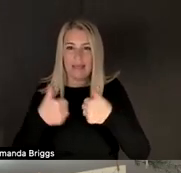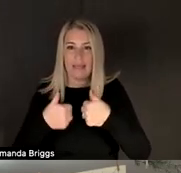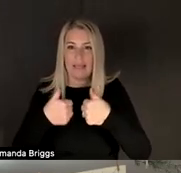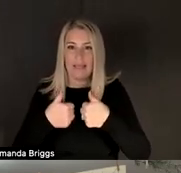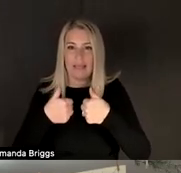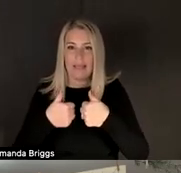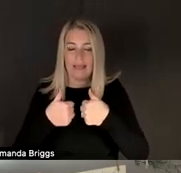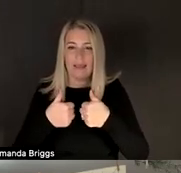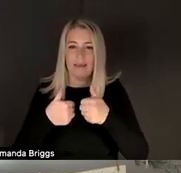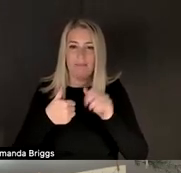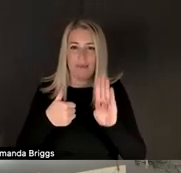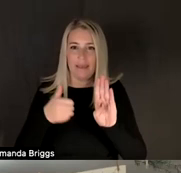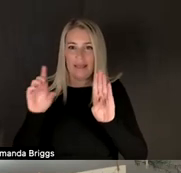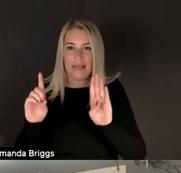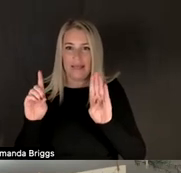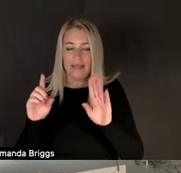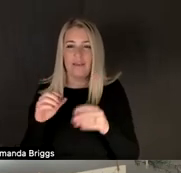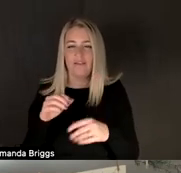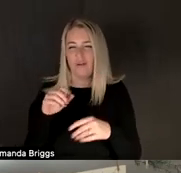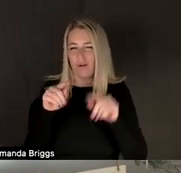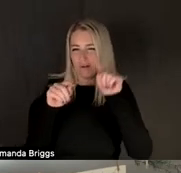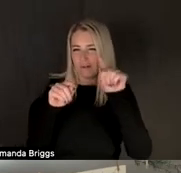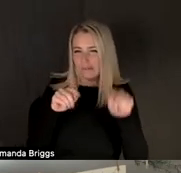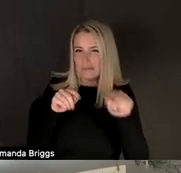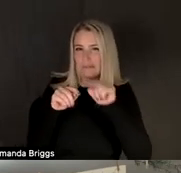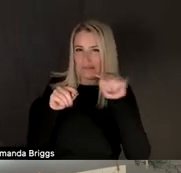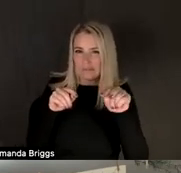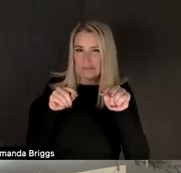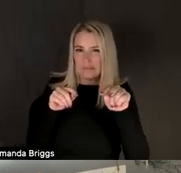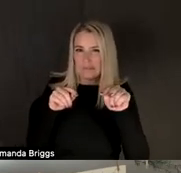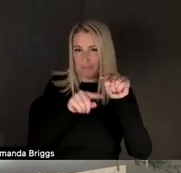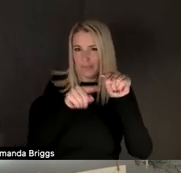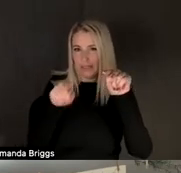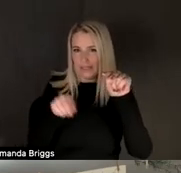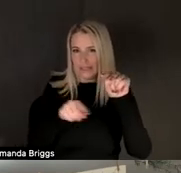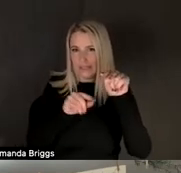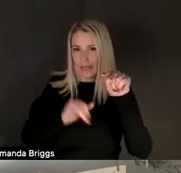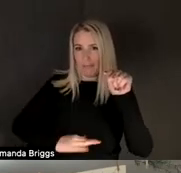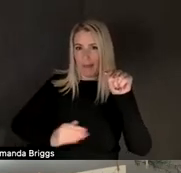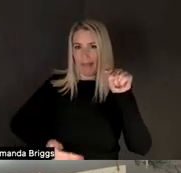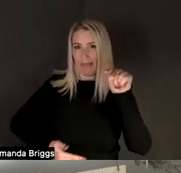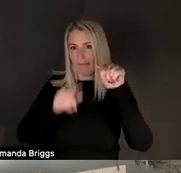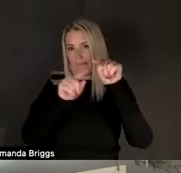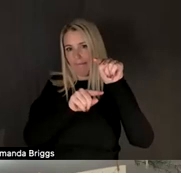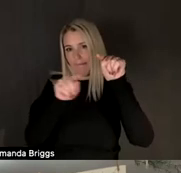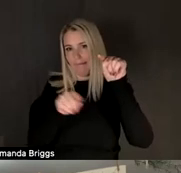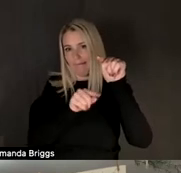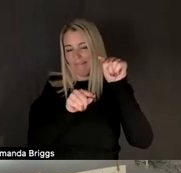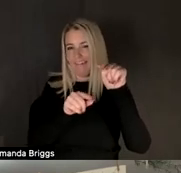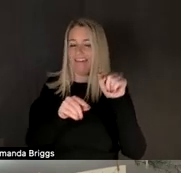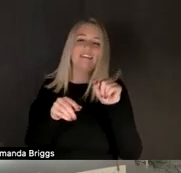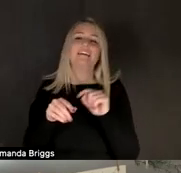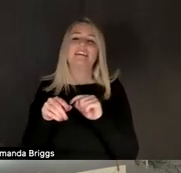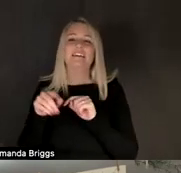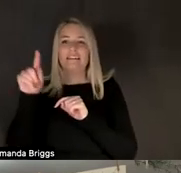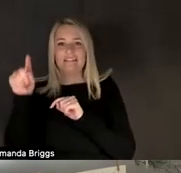okay, there's a straight line here and the belly is here on the B. On the D, there's a straight line here and the belly here. So then they